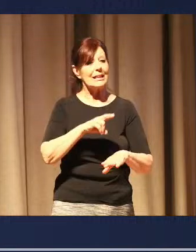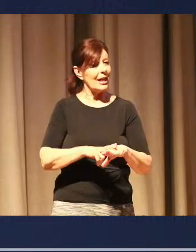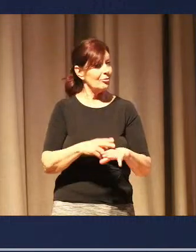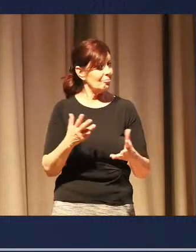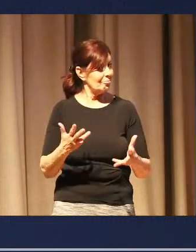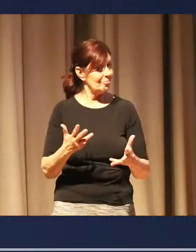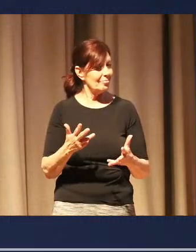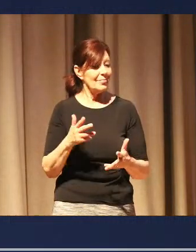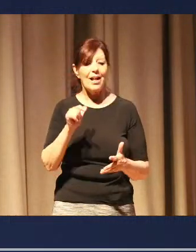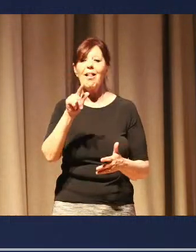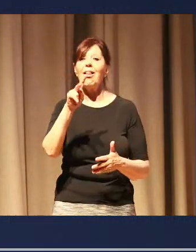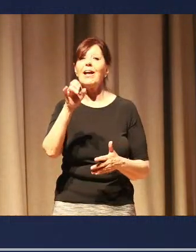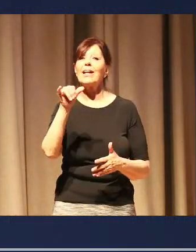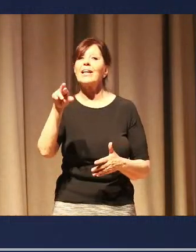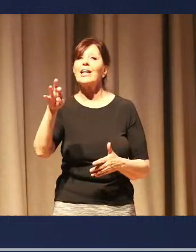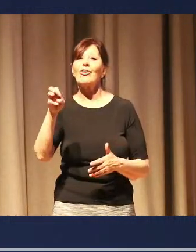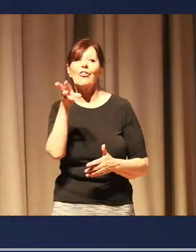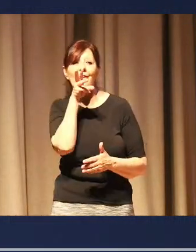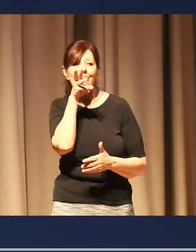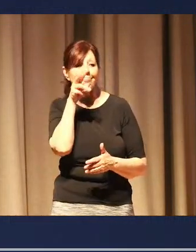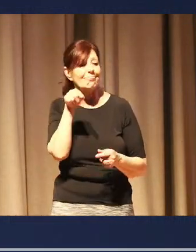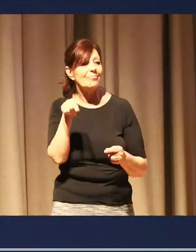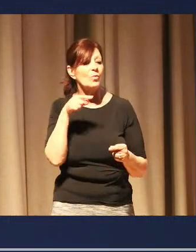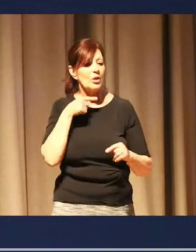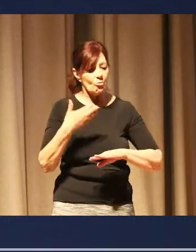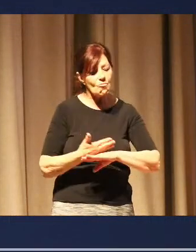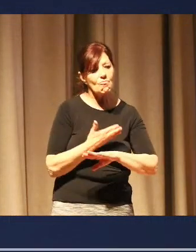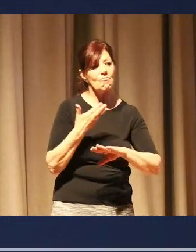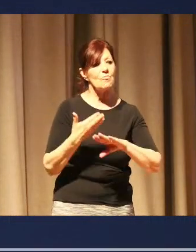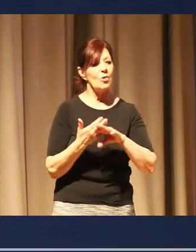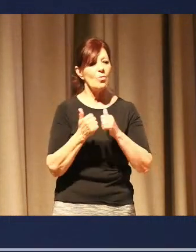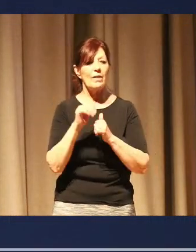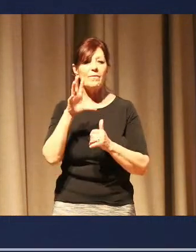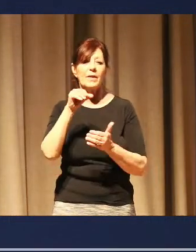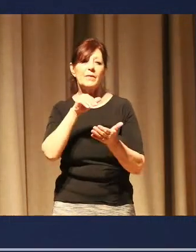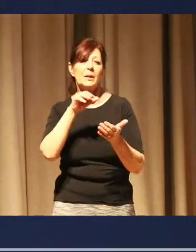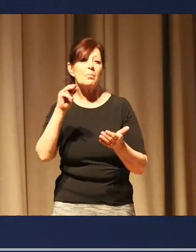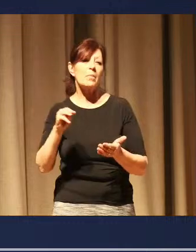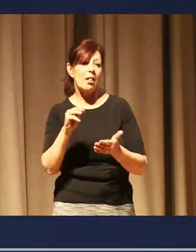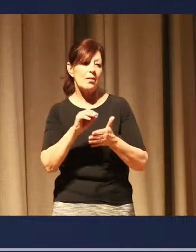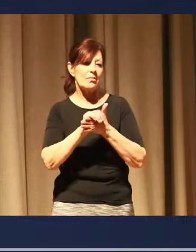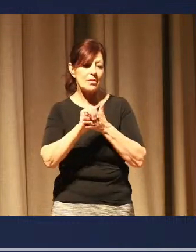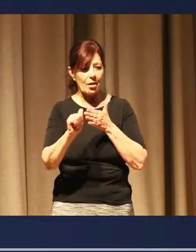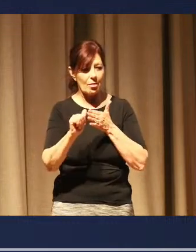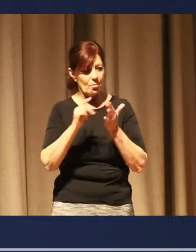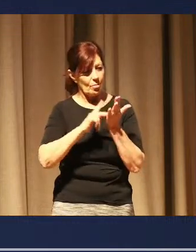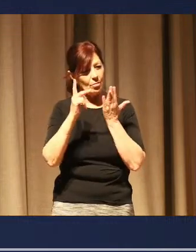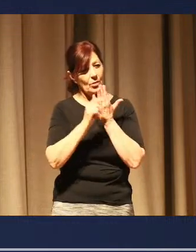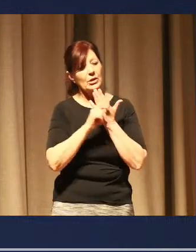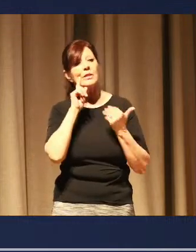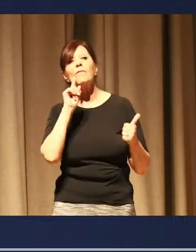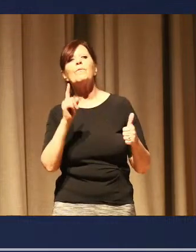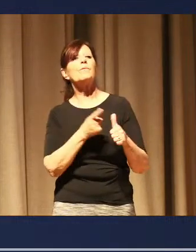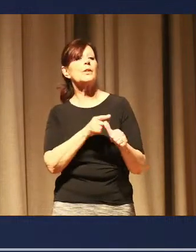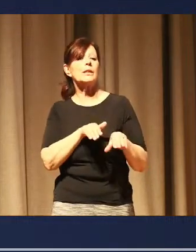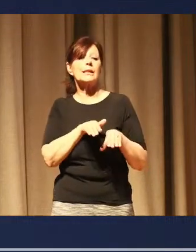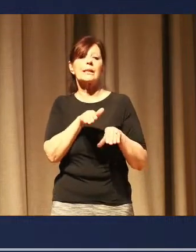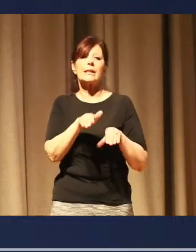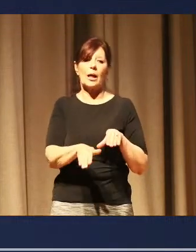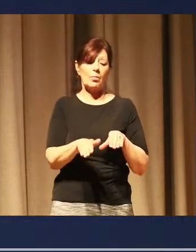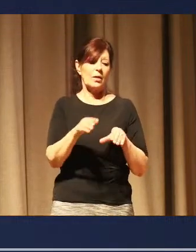asset, Lake Erie. We are renovating it with the $50 million project that is just the first step of